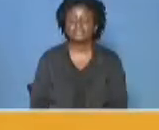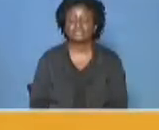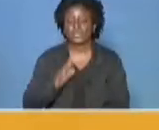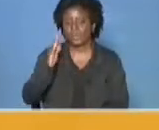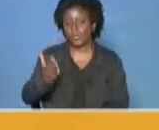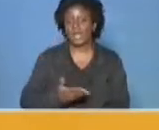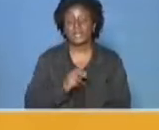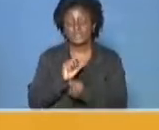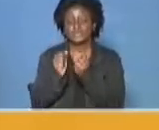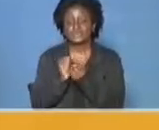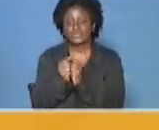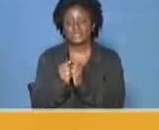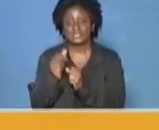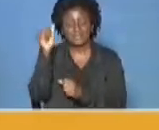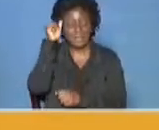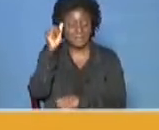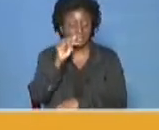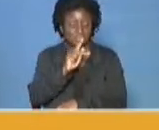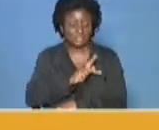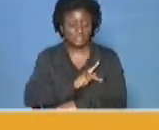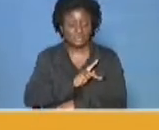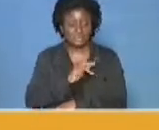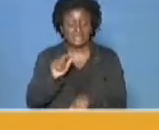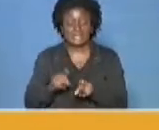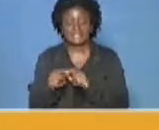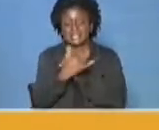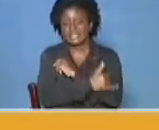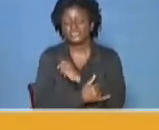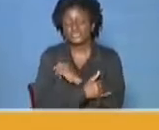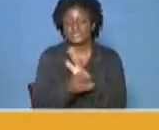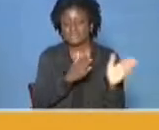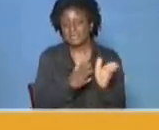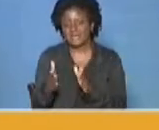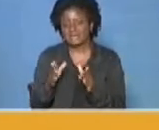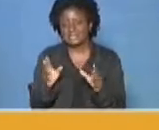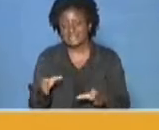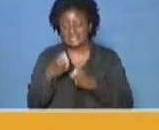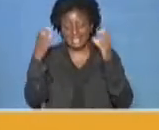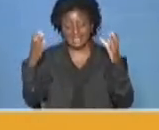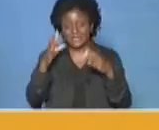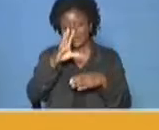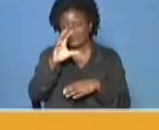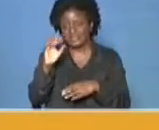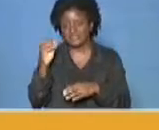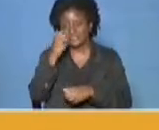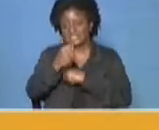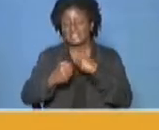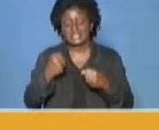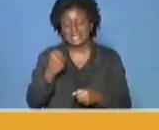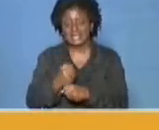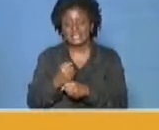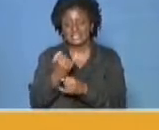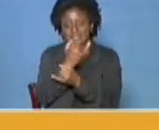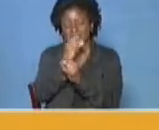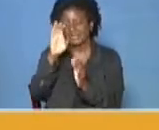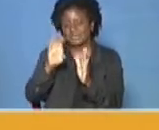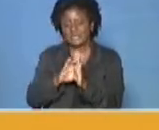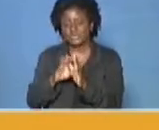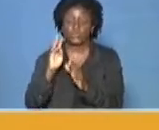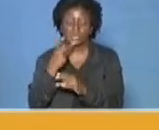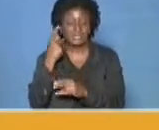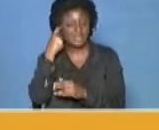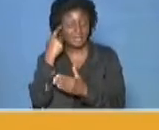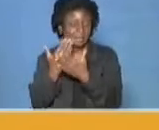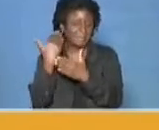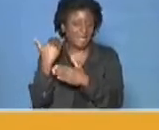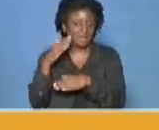Welcome to sports, everyone. I'm Amajal Knowles. As the country is set to celebrate 50 years of independence, we reminisce on some notable sporting achievements made during